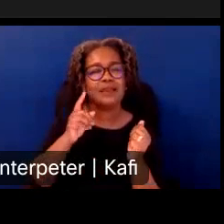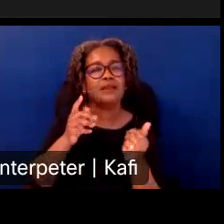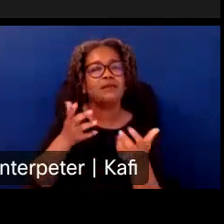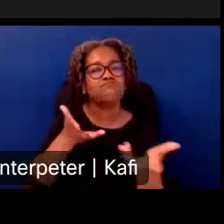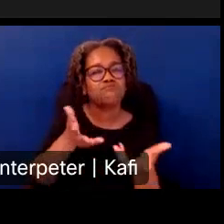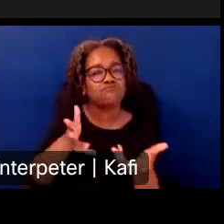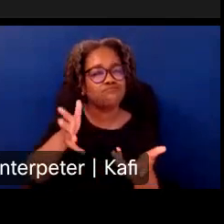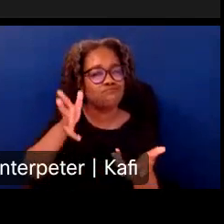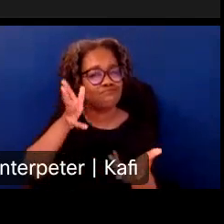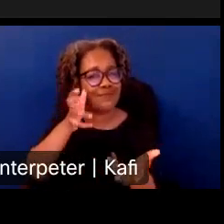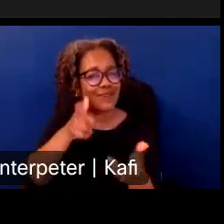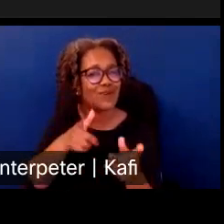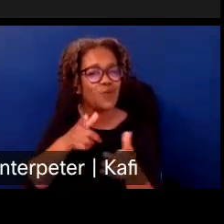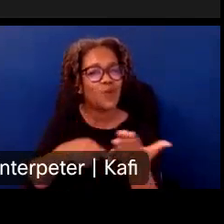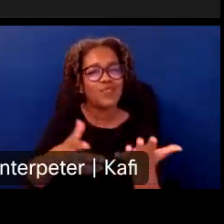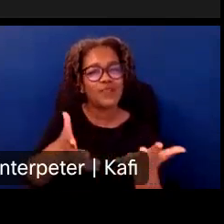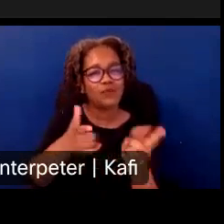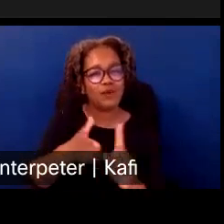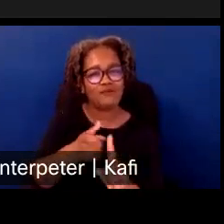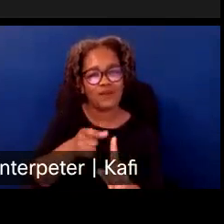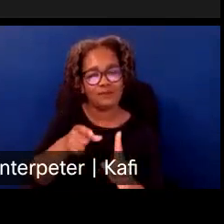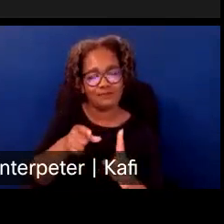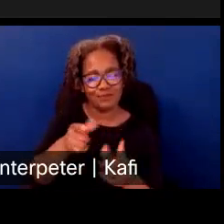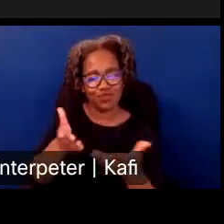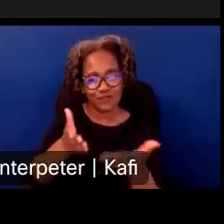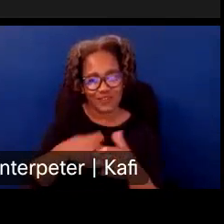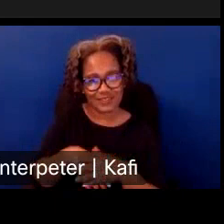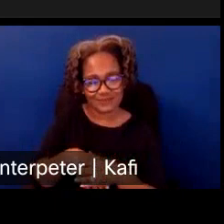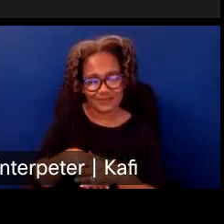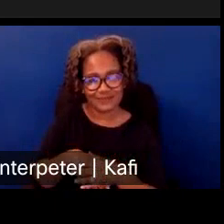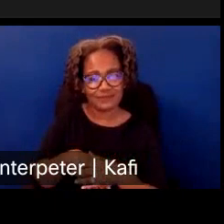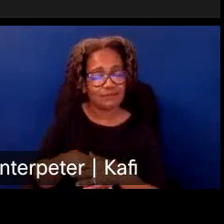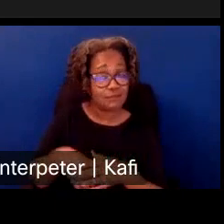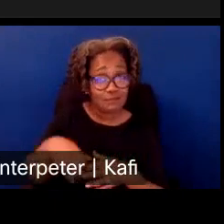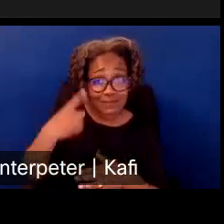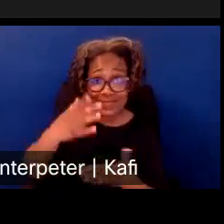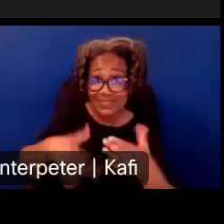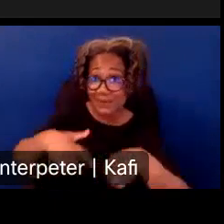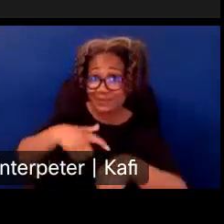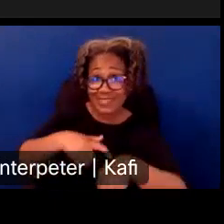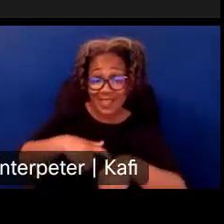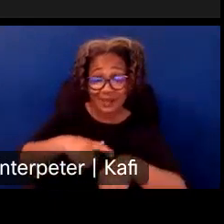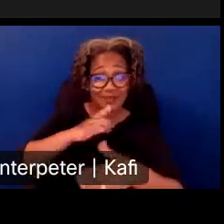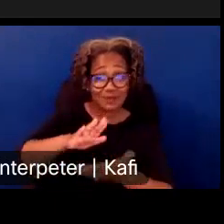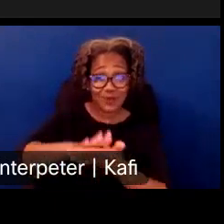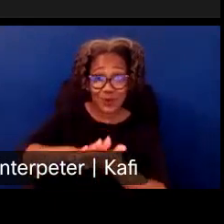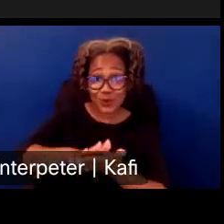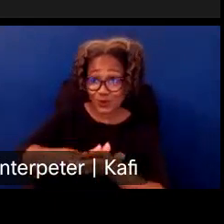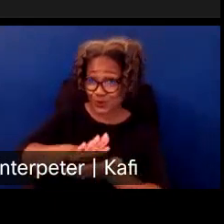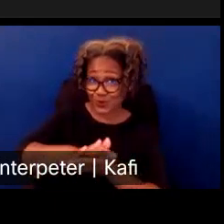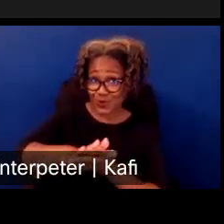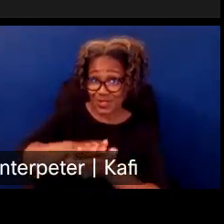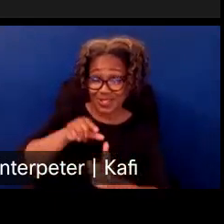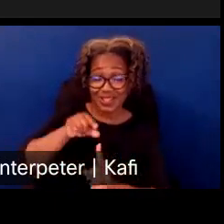beauty schools you will see a student with all kinds of colors of hair. And I